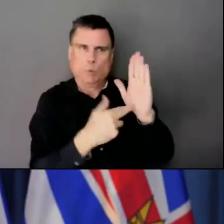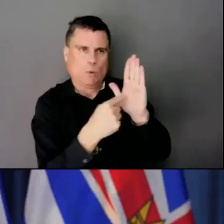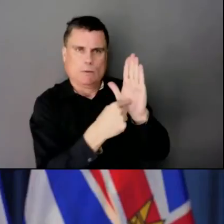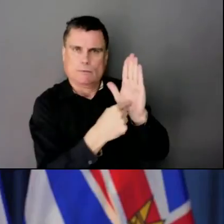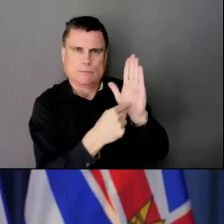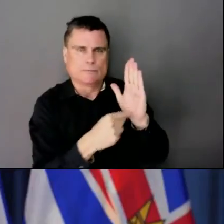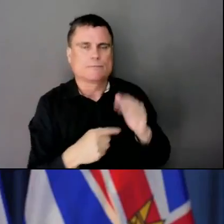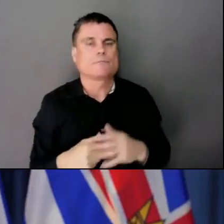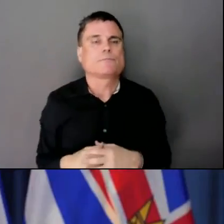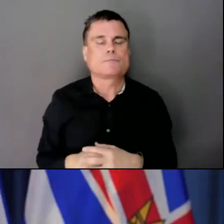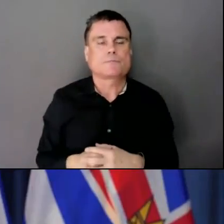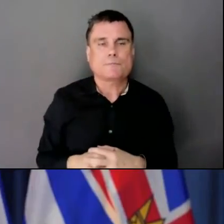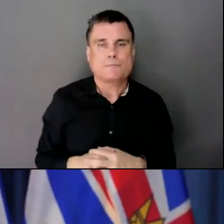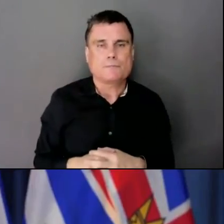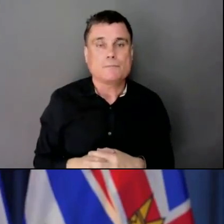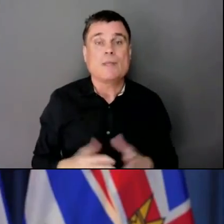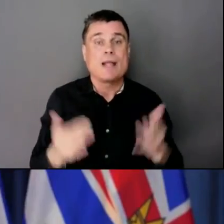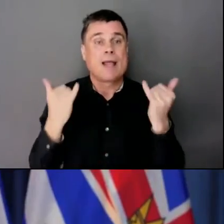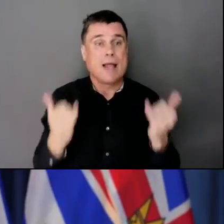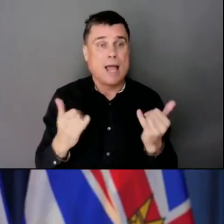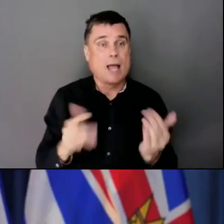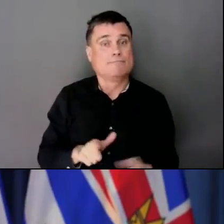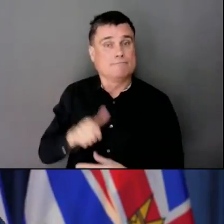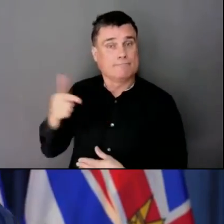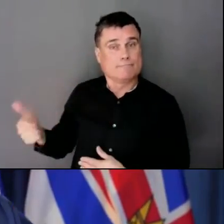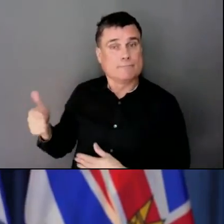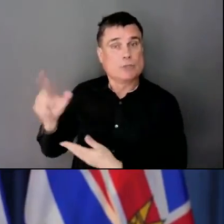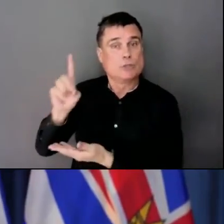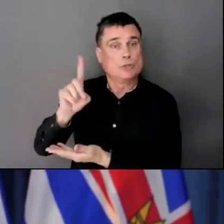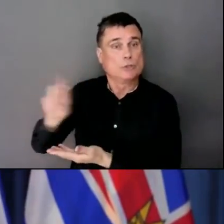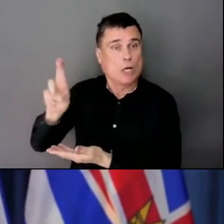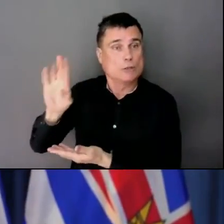come up and begin the presentation, and she'll be followed by Dr. Ballem.